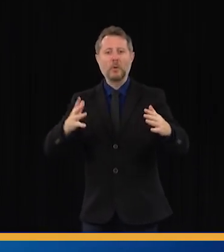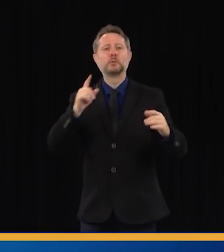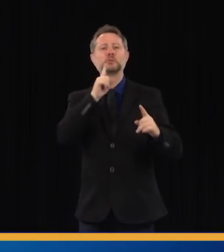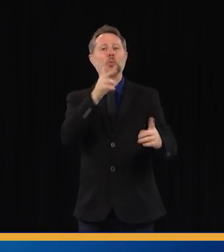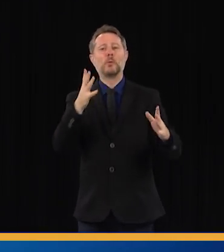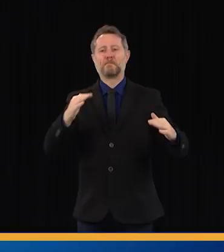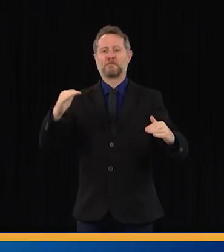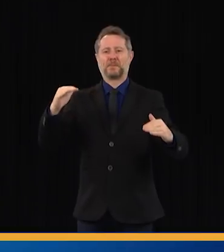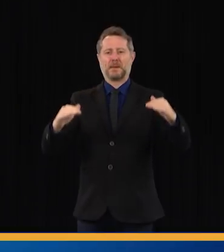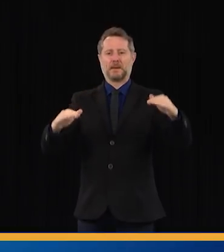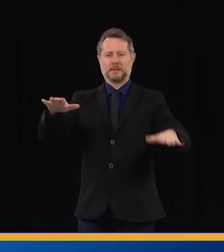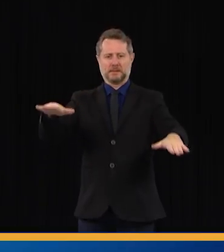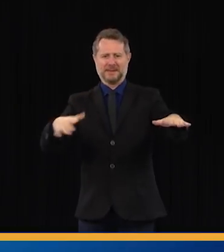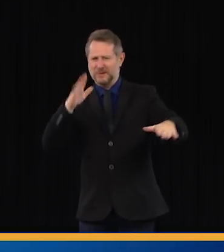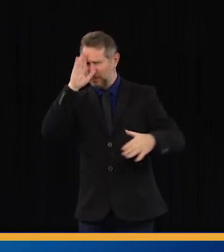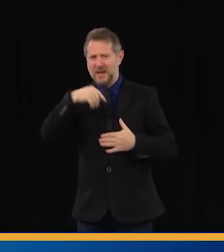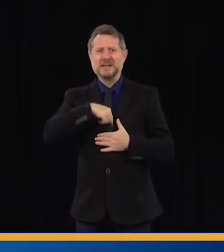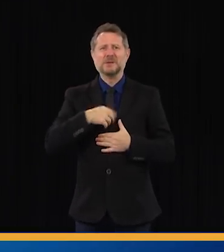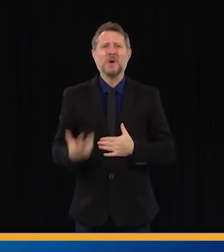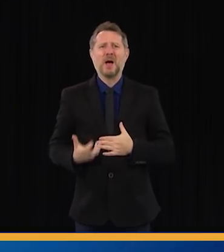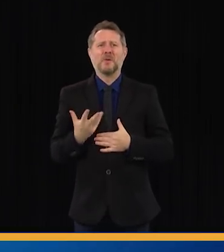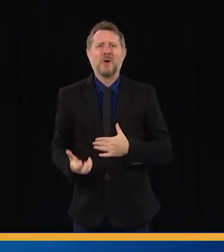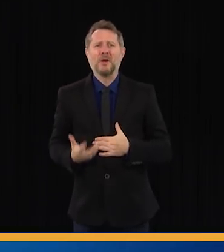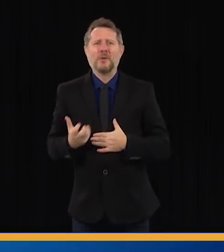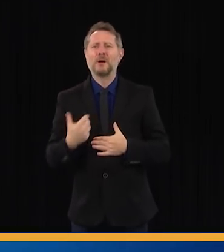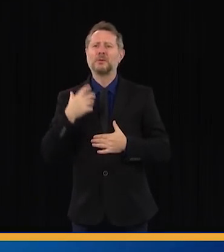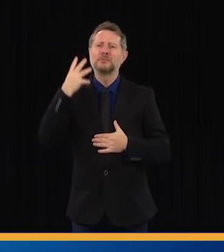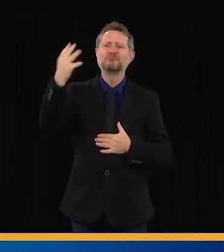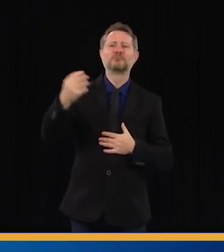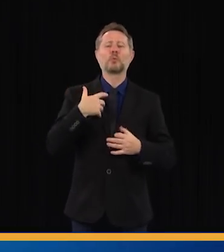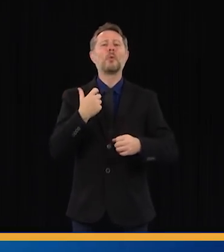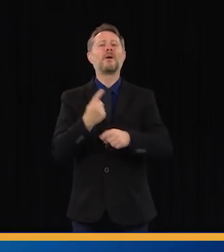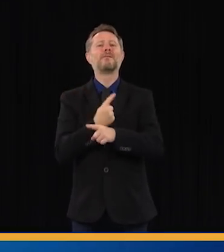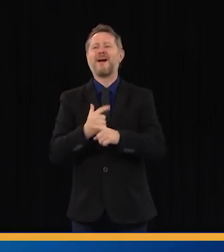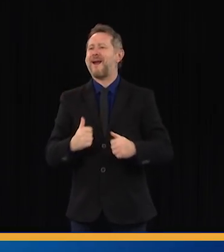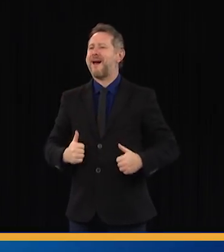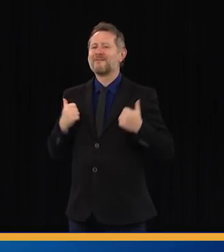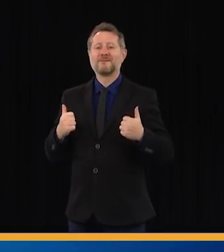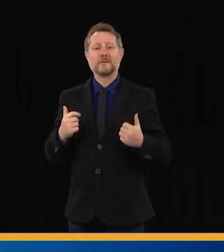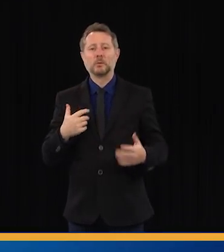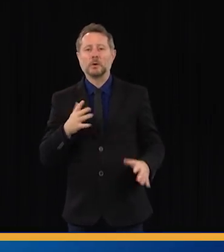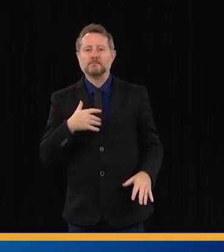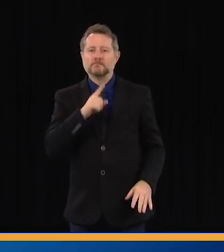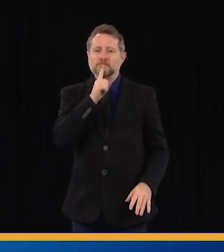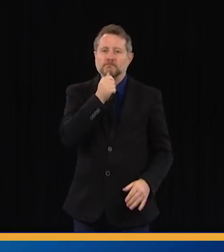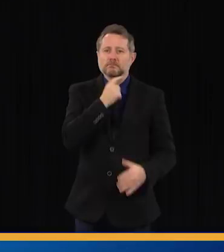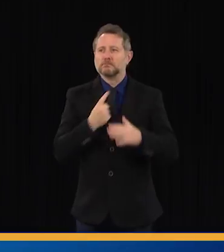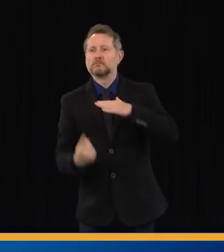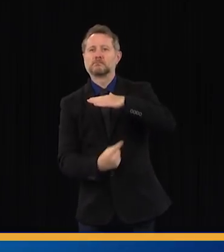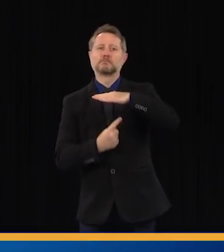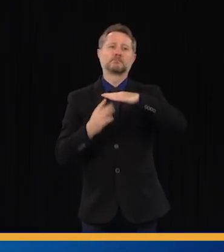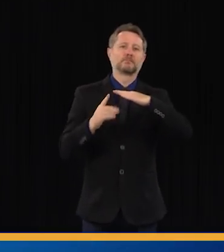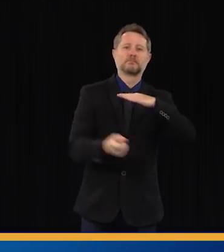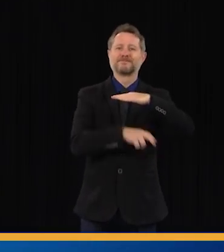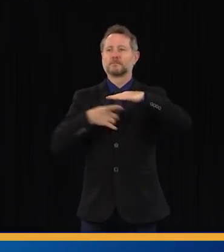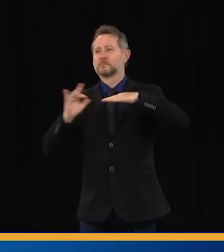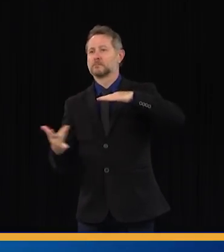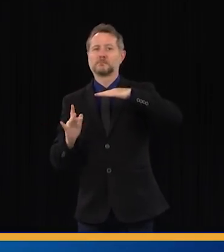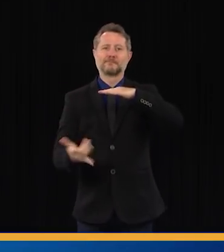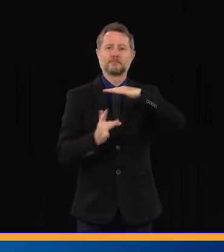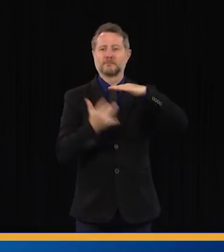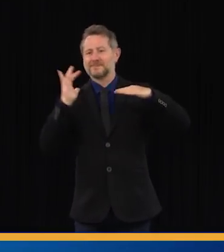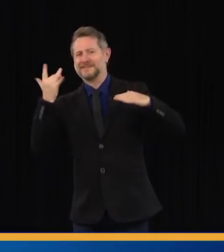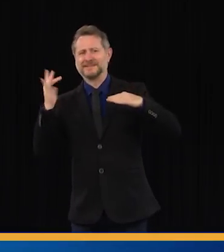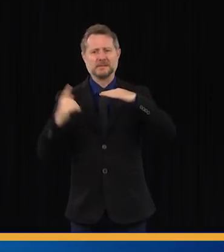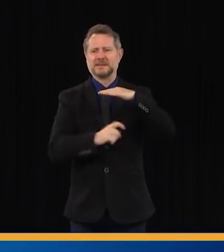emotion, we want it to happen, and we want it to happen now, and we can't take this anymore, and everyone feels the same, it is a delicate